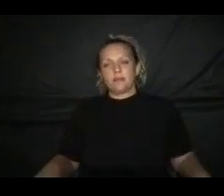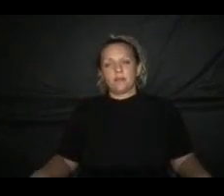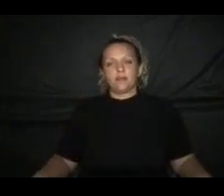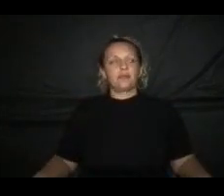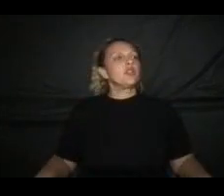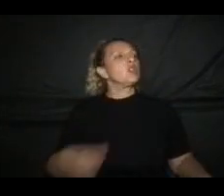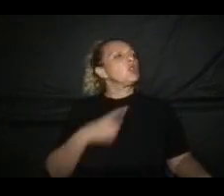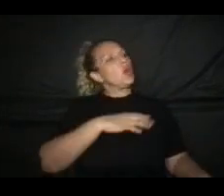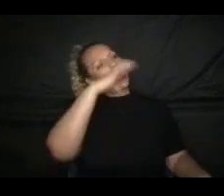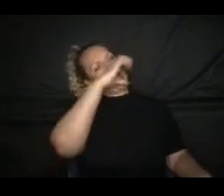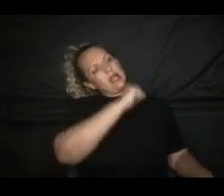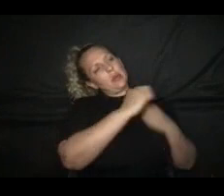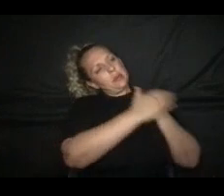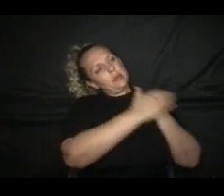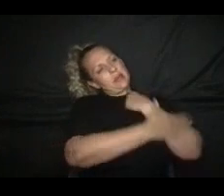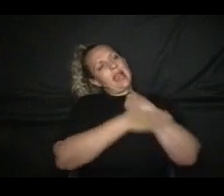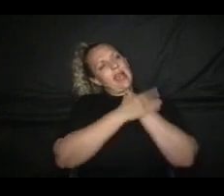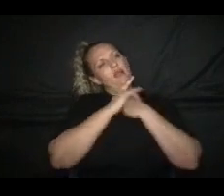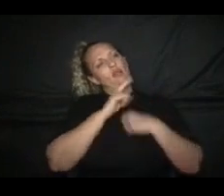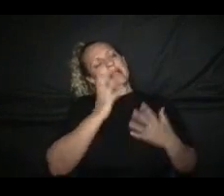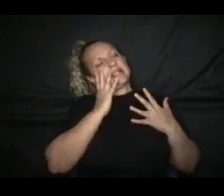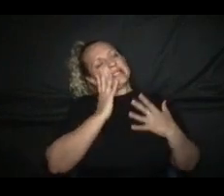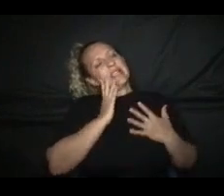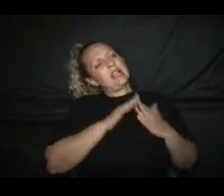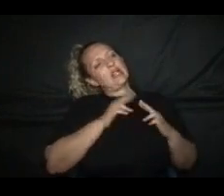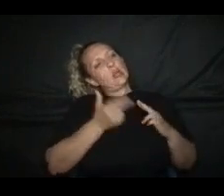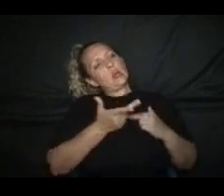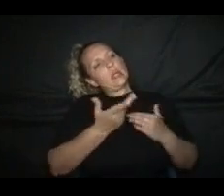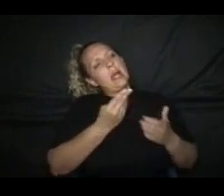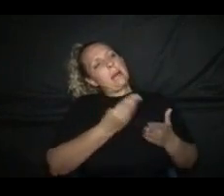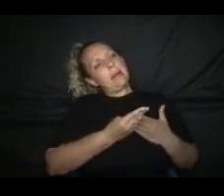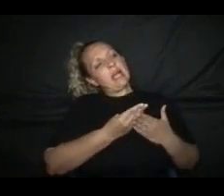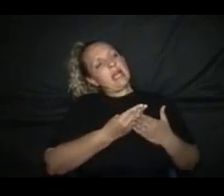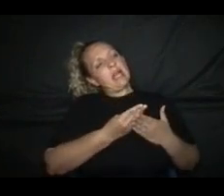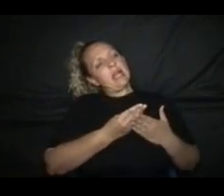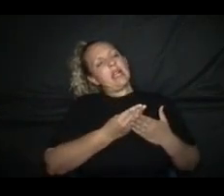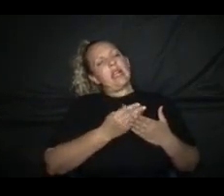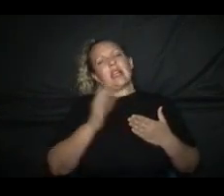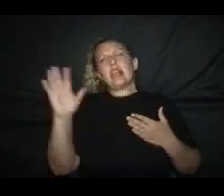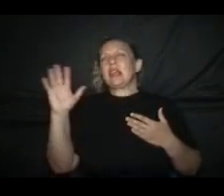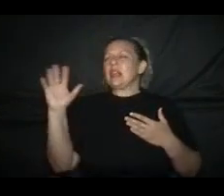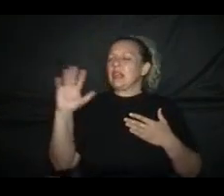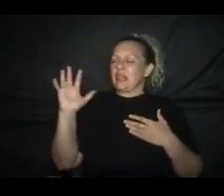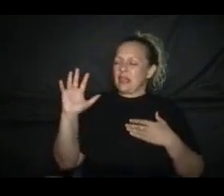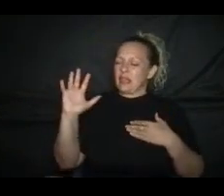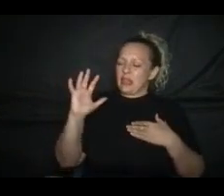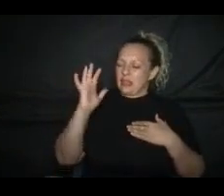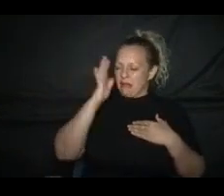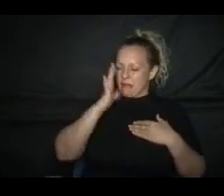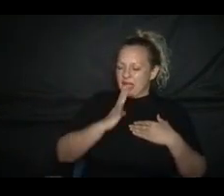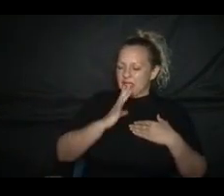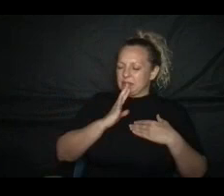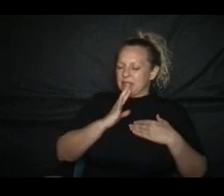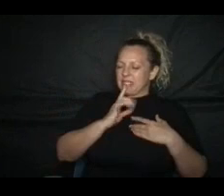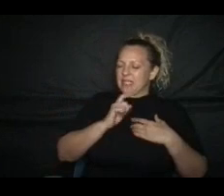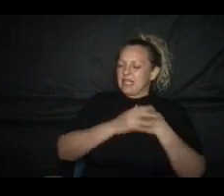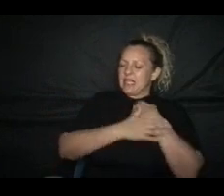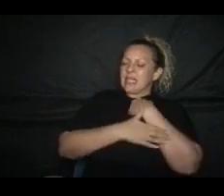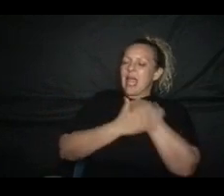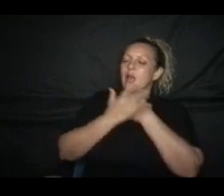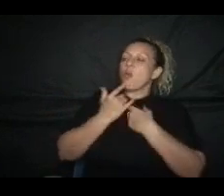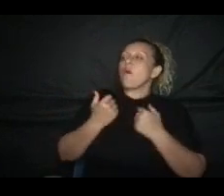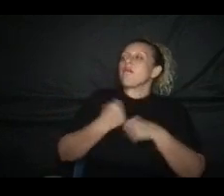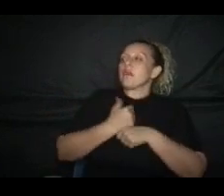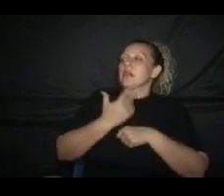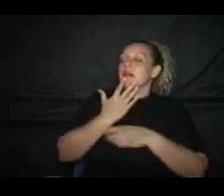assume the county will be very sad to lose that money. I mean, the county will likely fight to have some of that